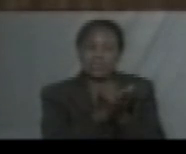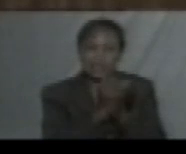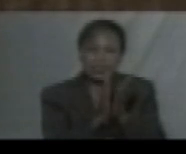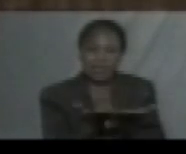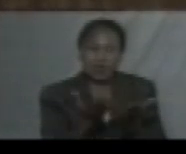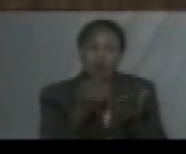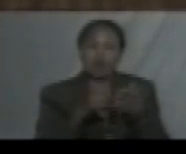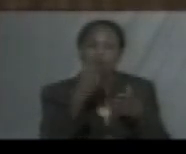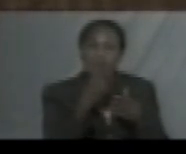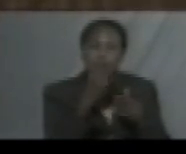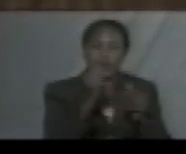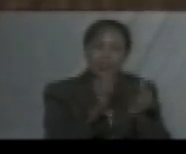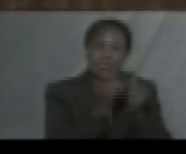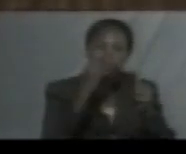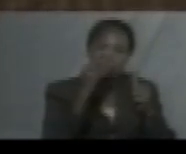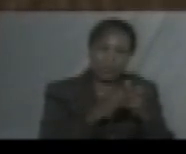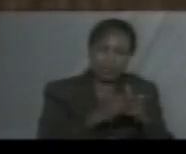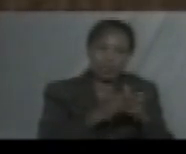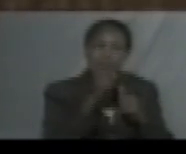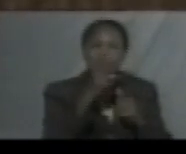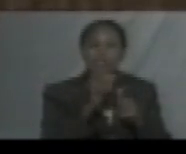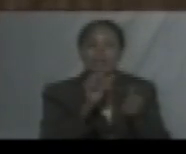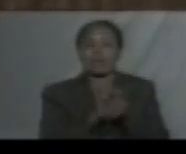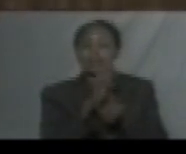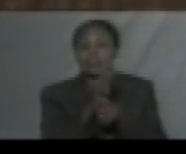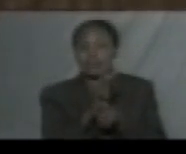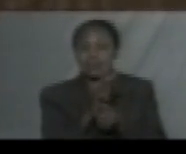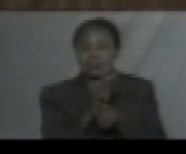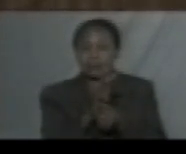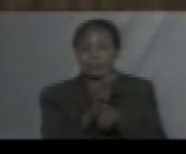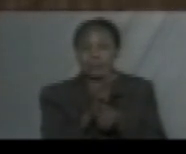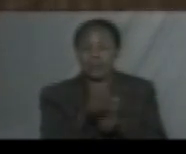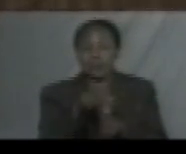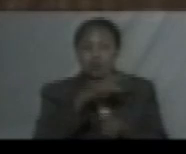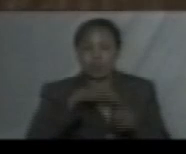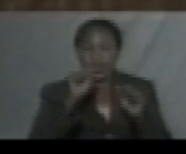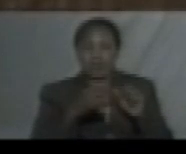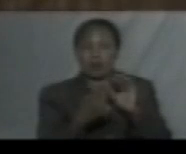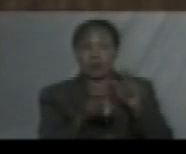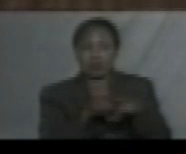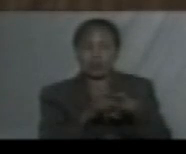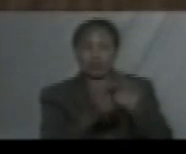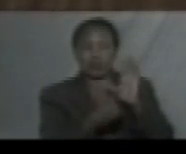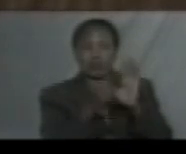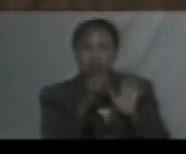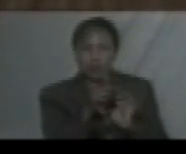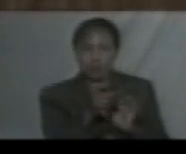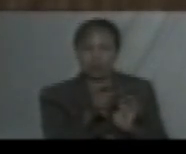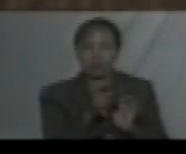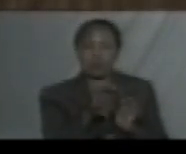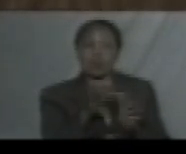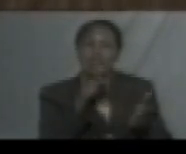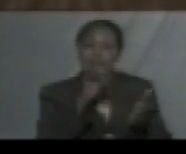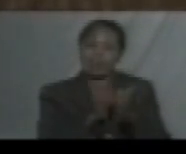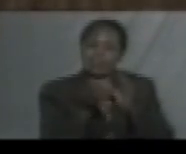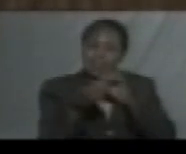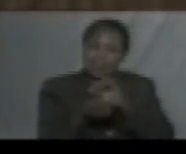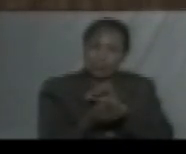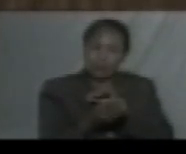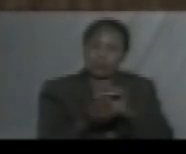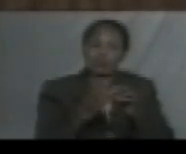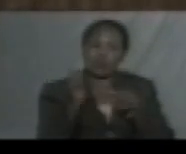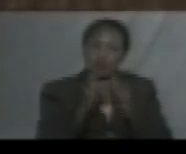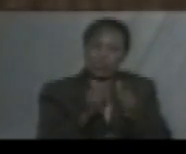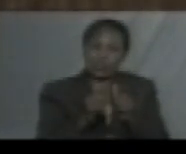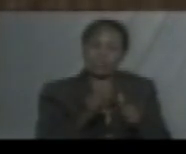18, 2013. My Lord, we will also show you that the explanation given by